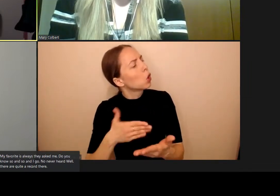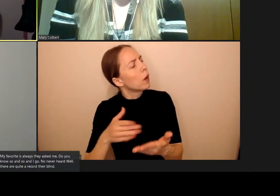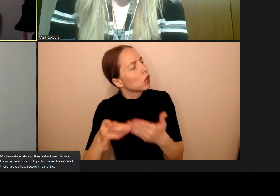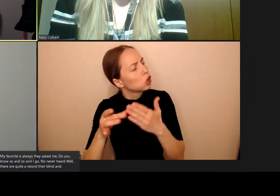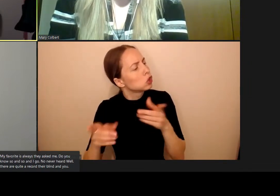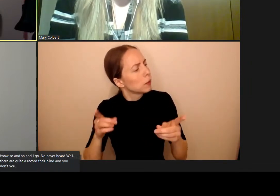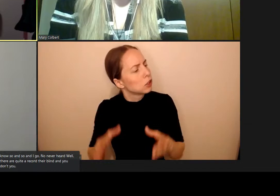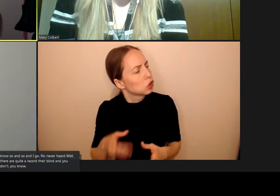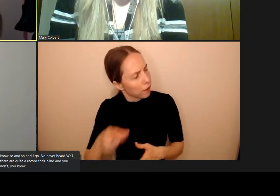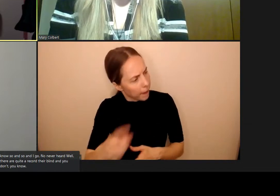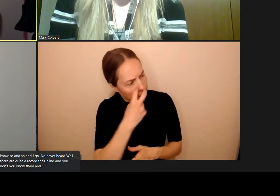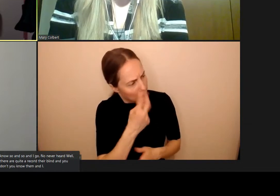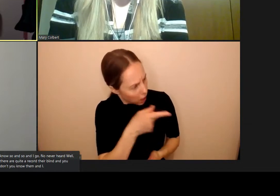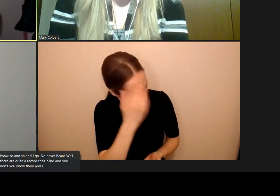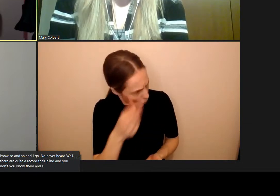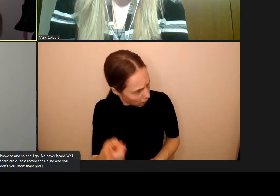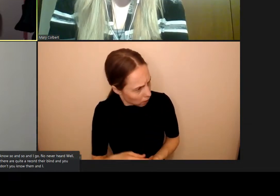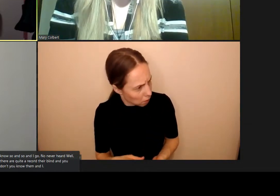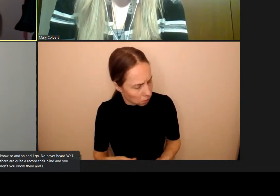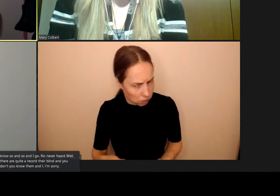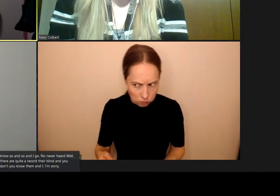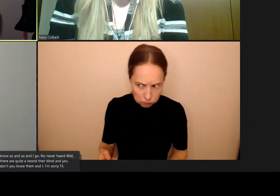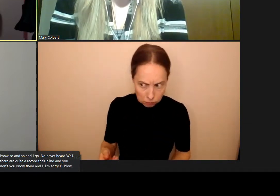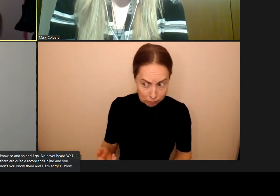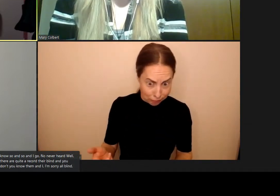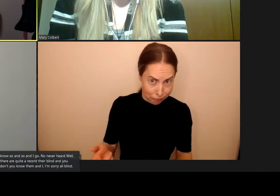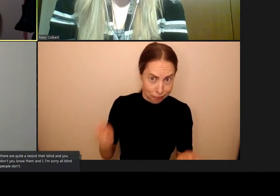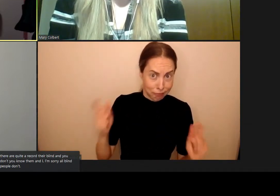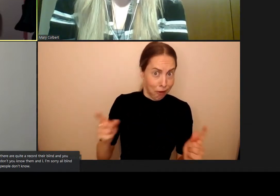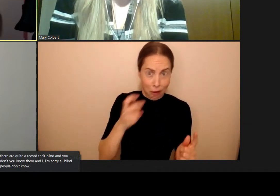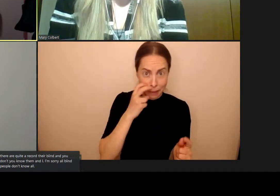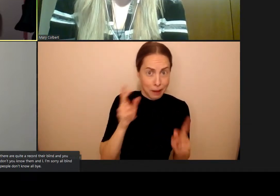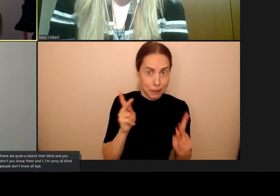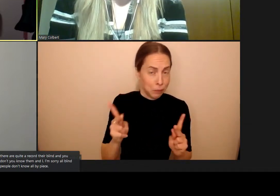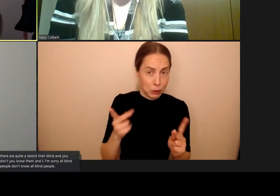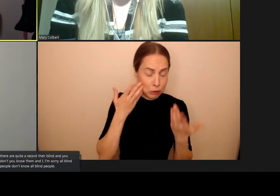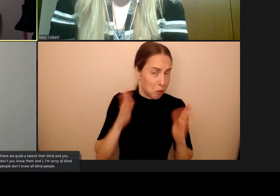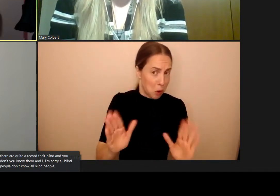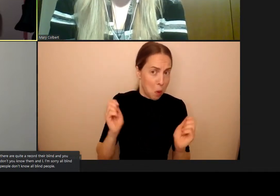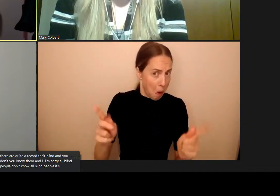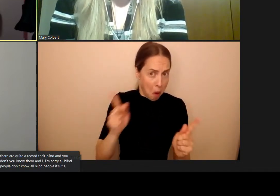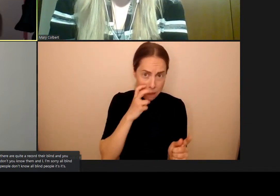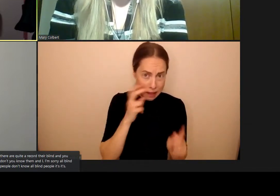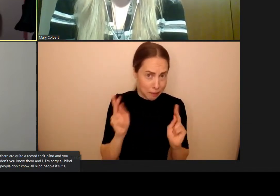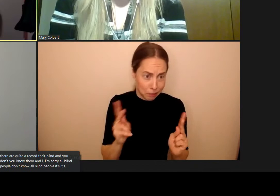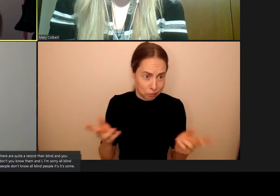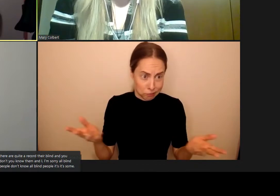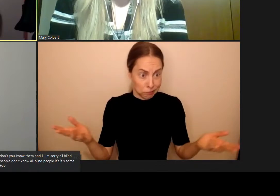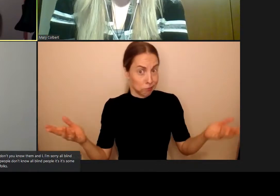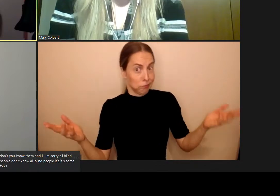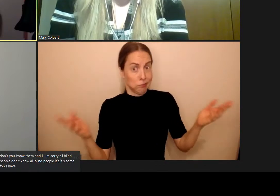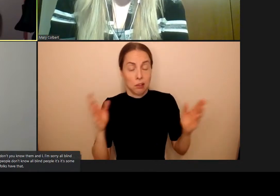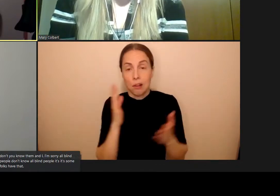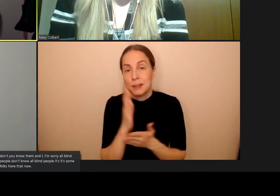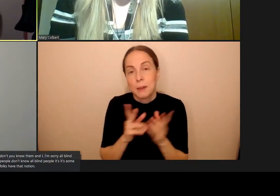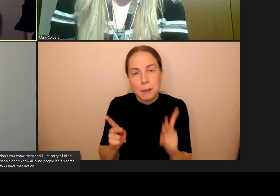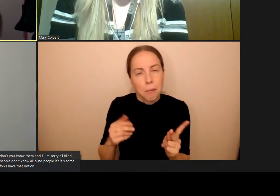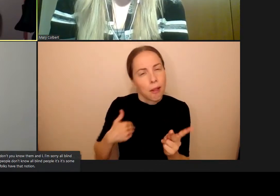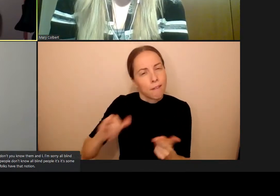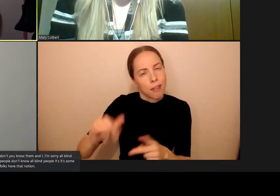and don't you know them? And I'm sorry, all blind people don't know all blind people. It's some folks have that